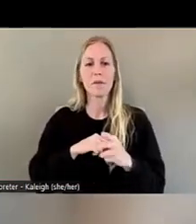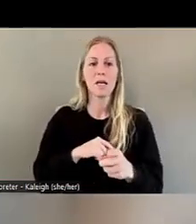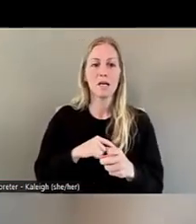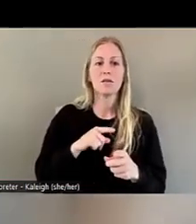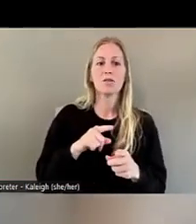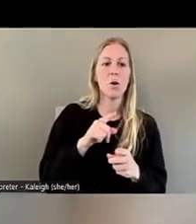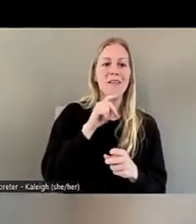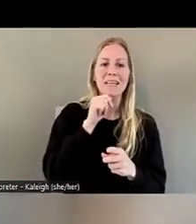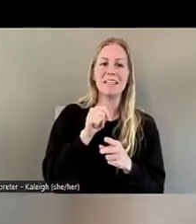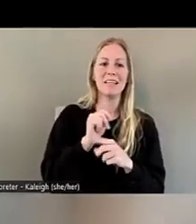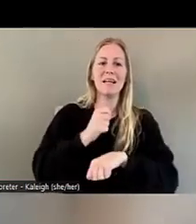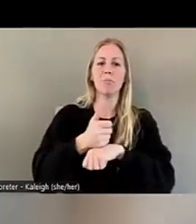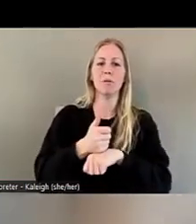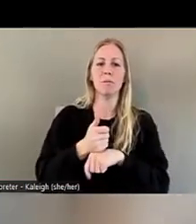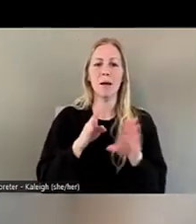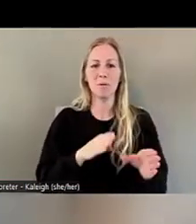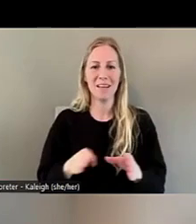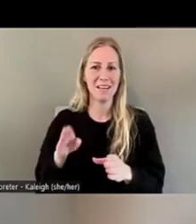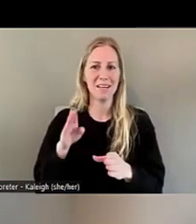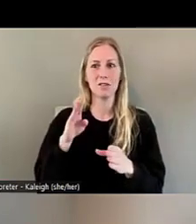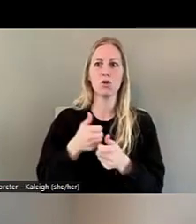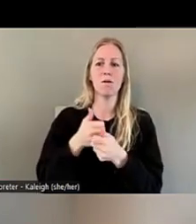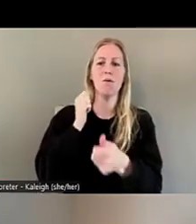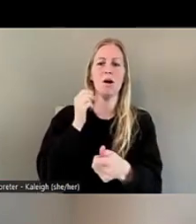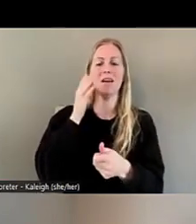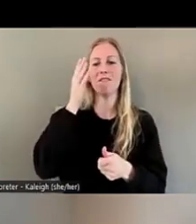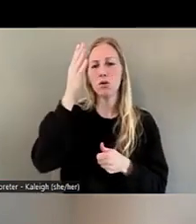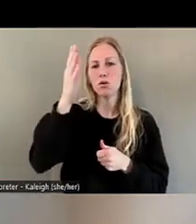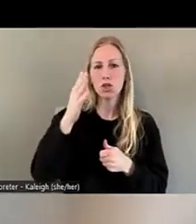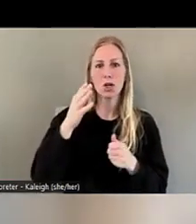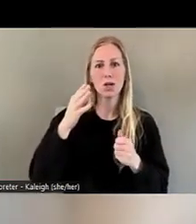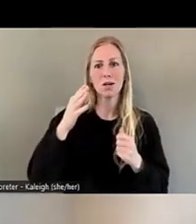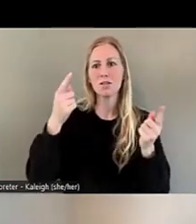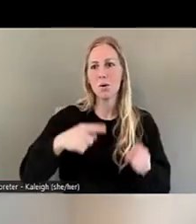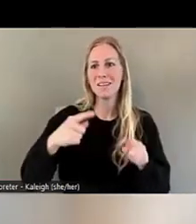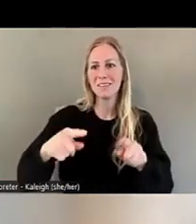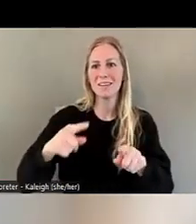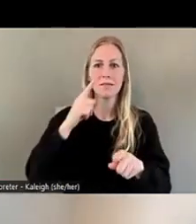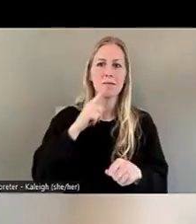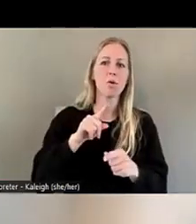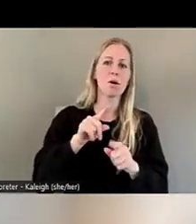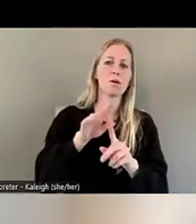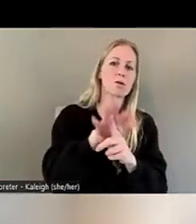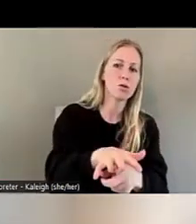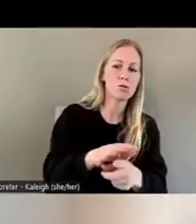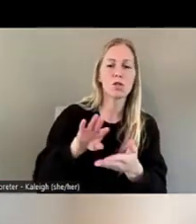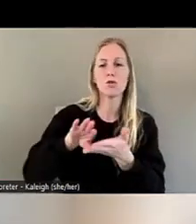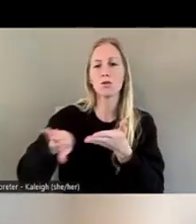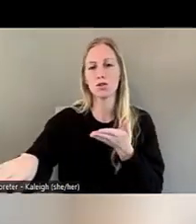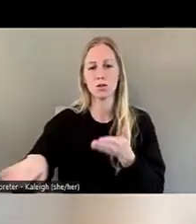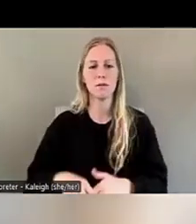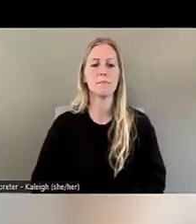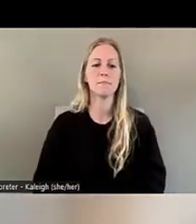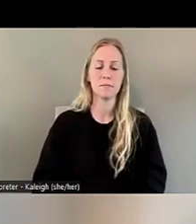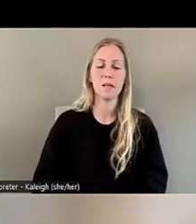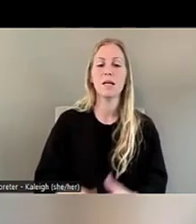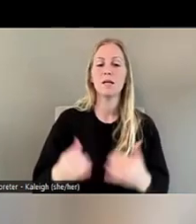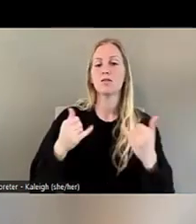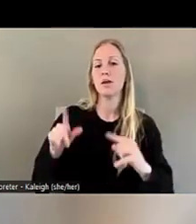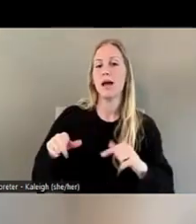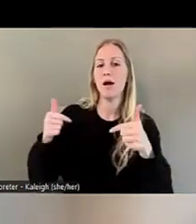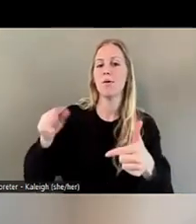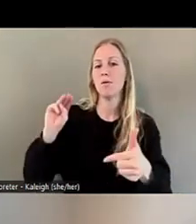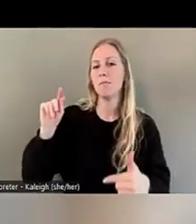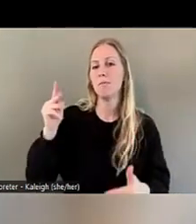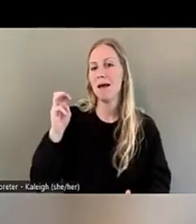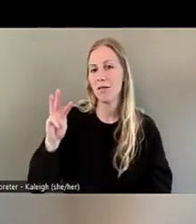a meaningful way to avoid future incidents of seclusion or restraint. I'm now going to pass it over to Matthew to talk about